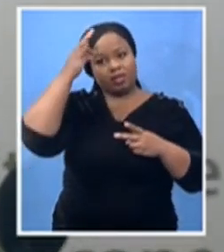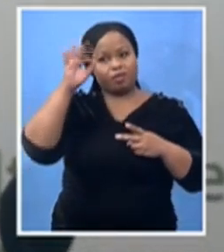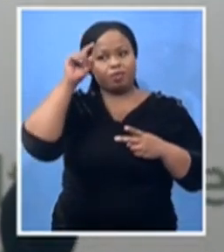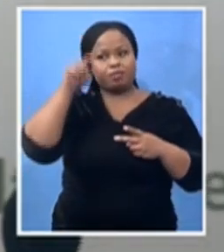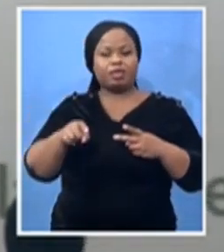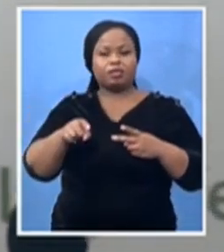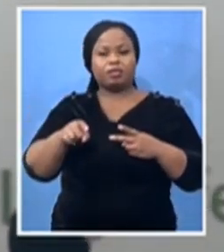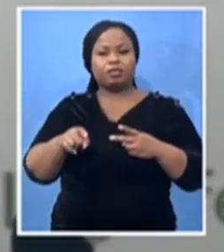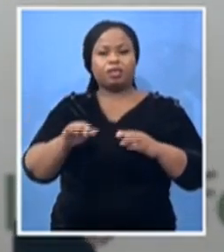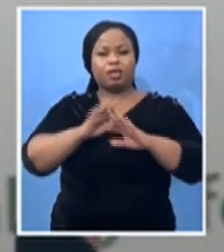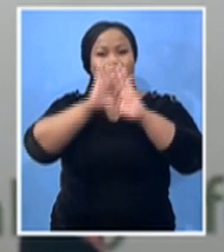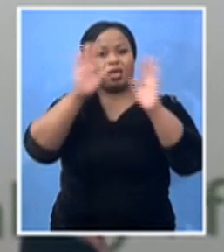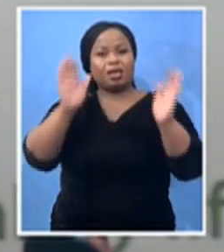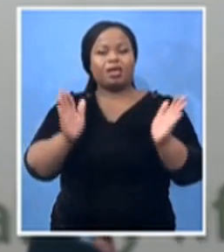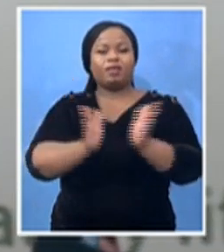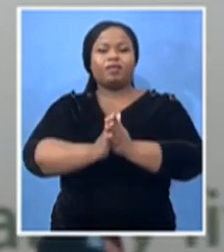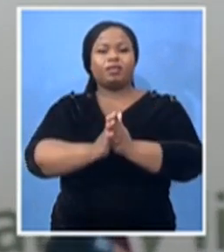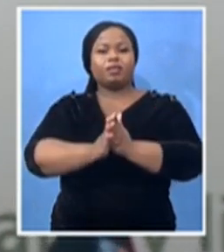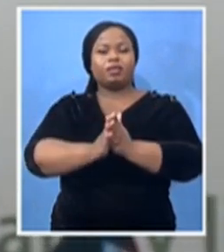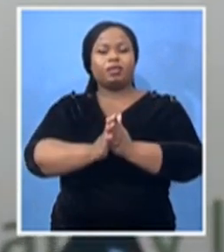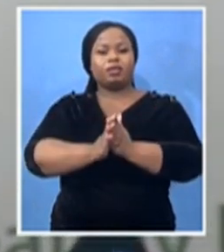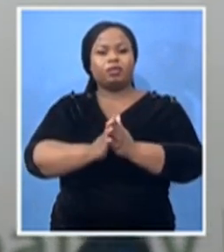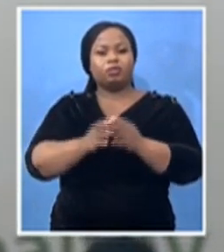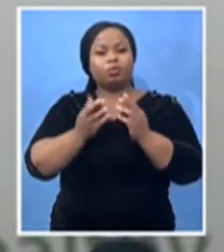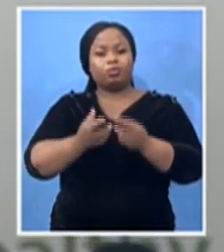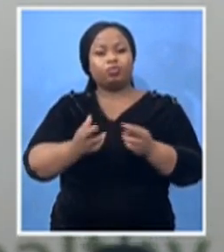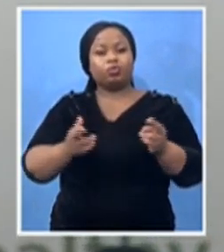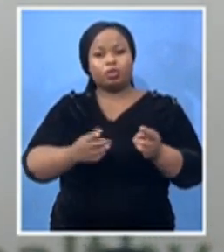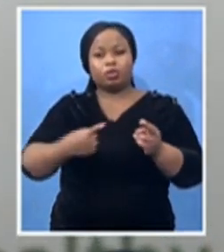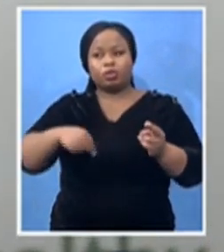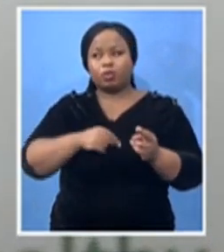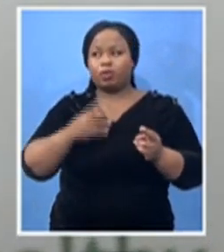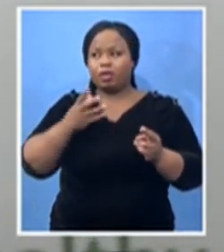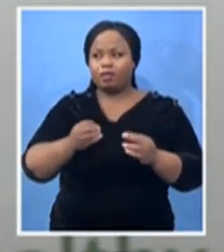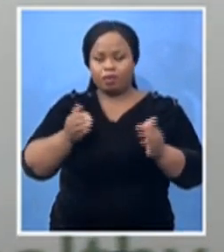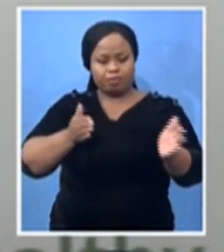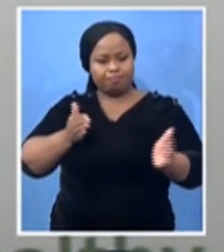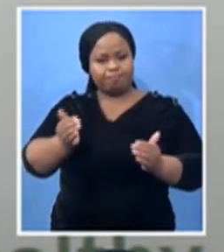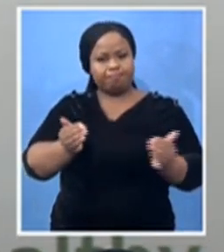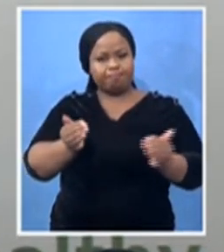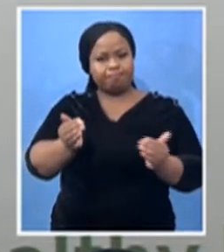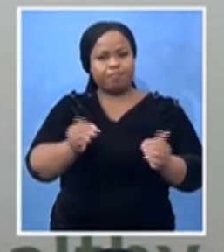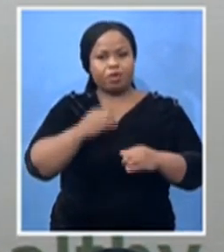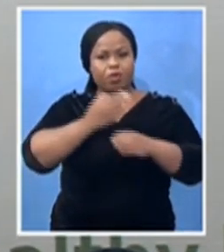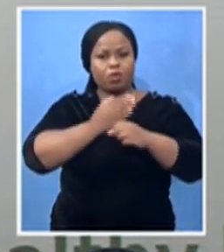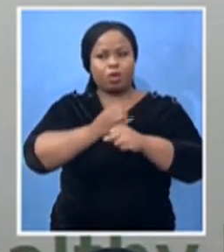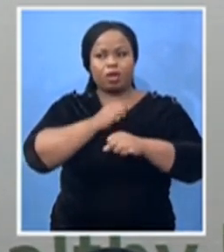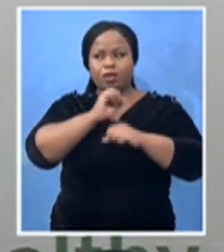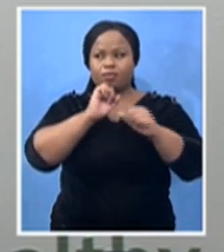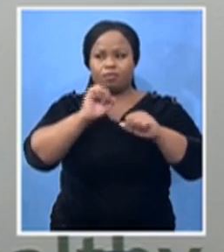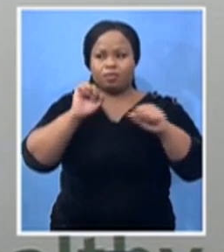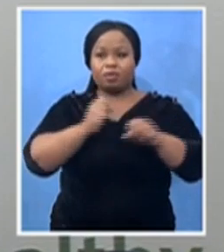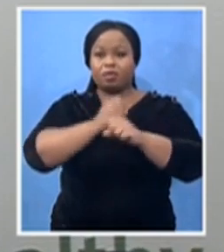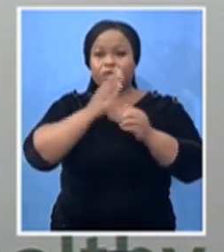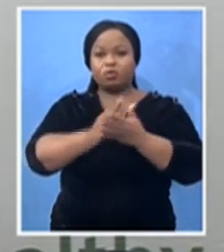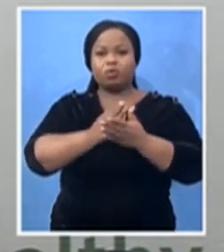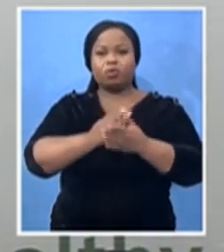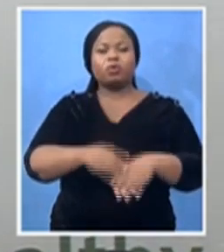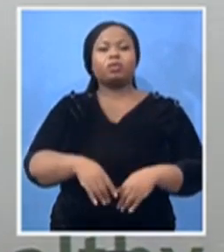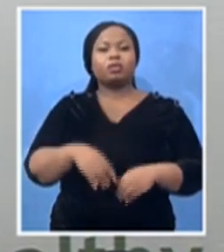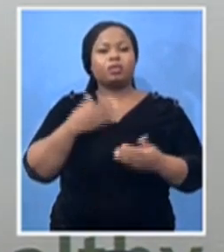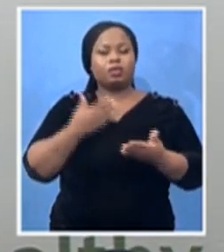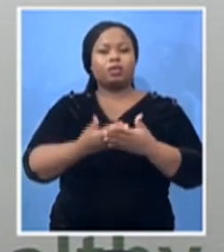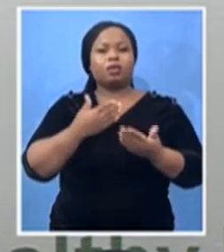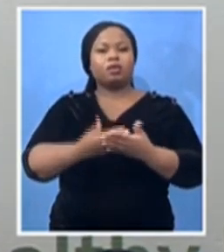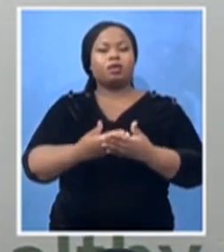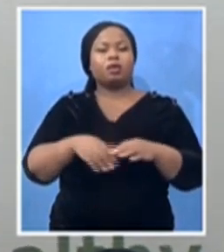resources to make sure that we facilitate their work and make them sure that they are easy and they work without anxiety and